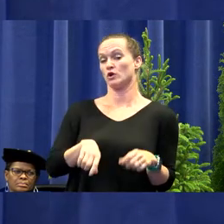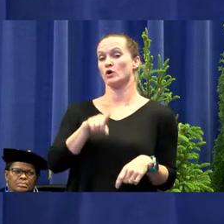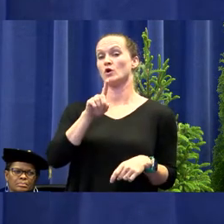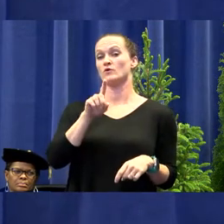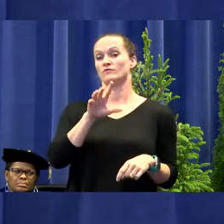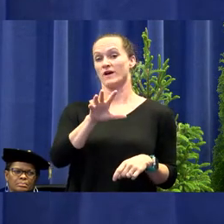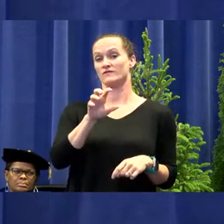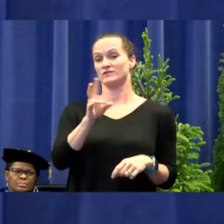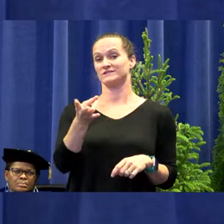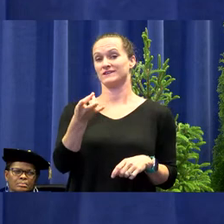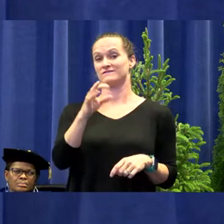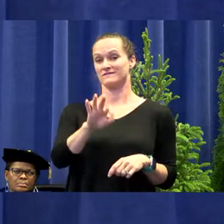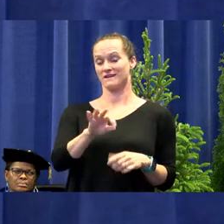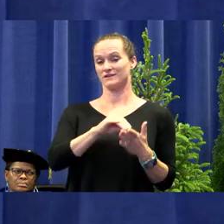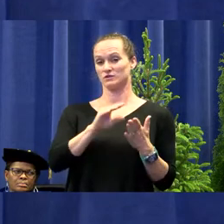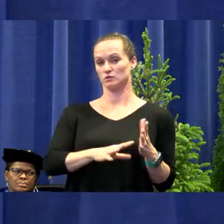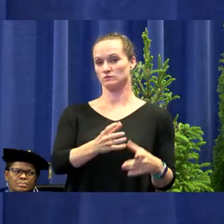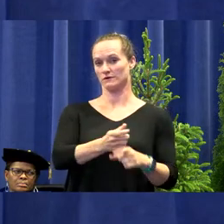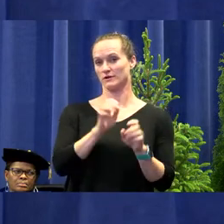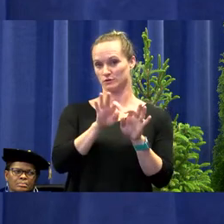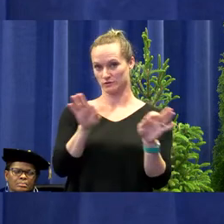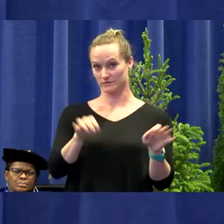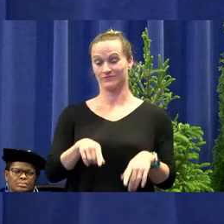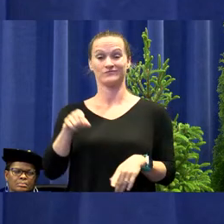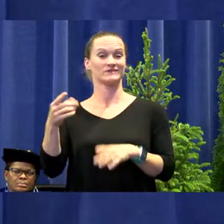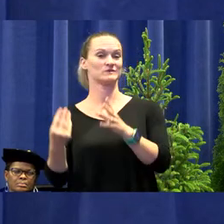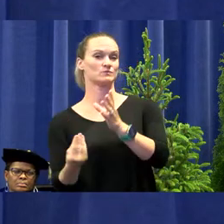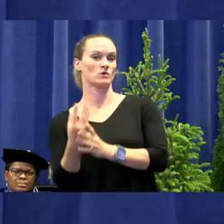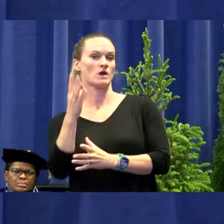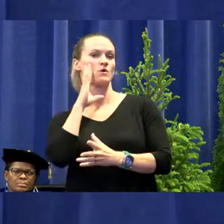students received degrees. This spring, we add